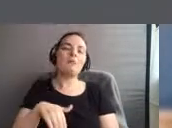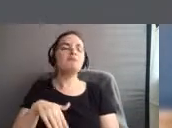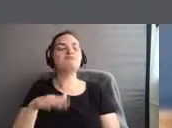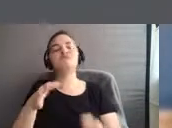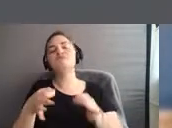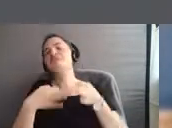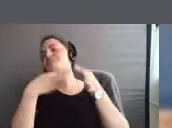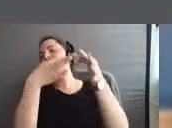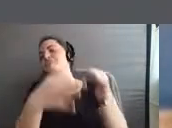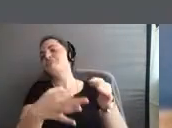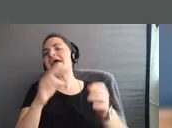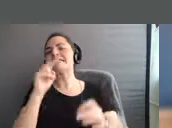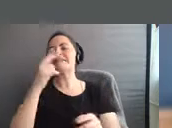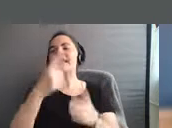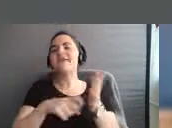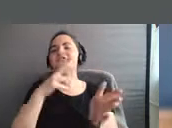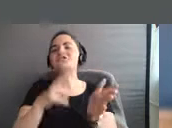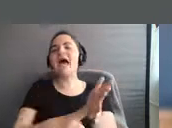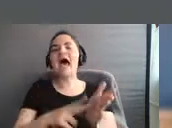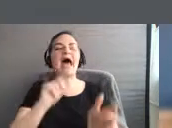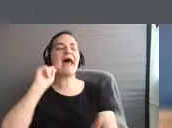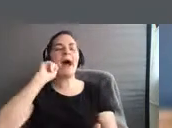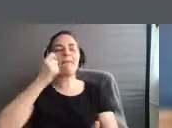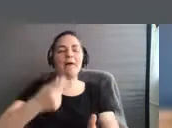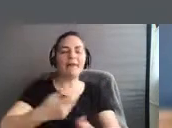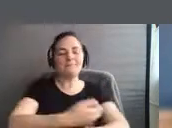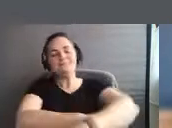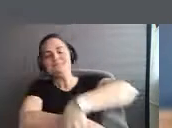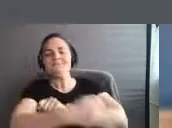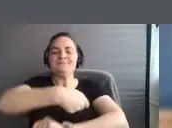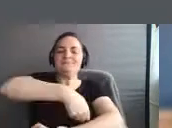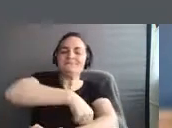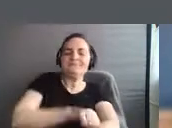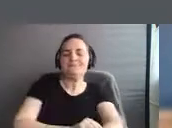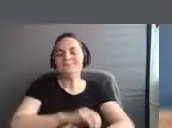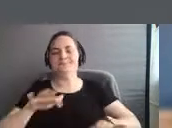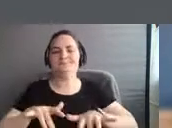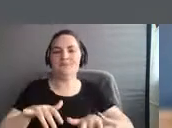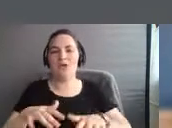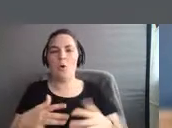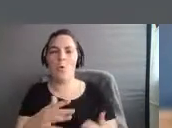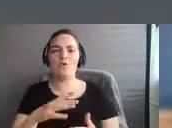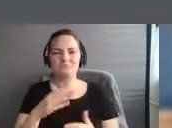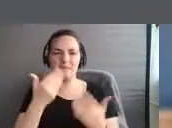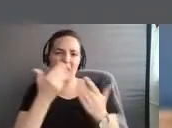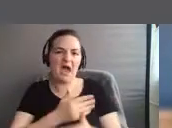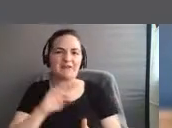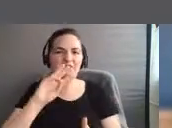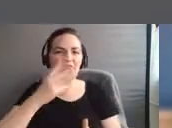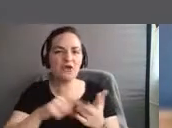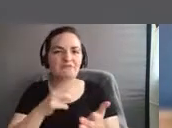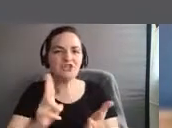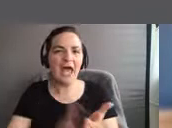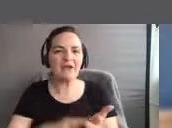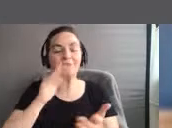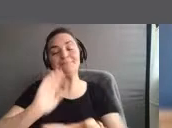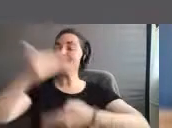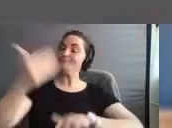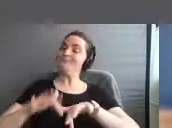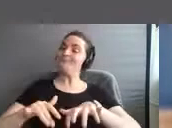work on the 2nd of January or on the night of the 3rd of January and it's all going to be okay. It